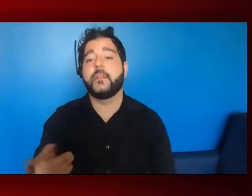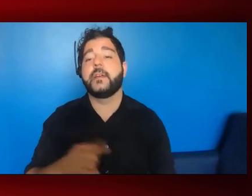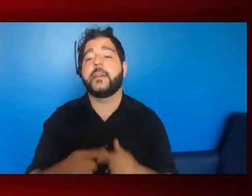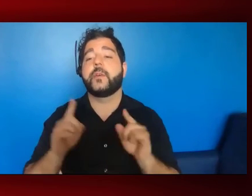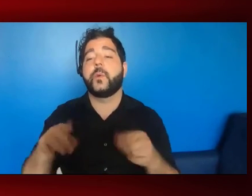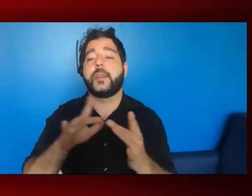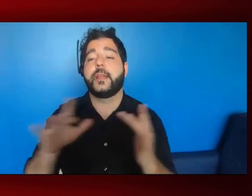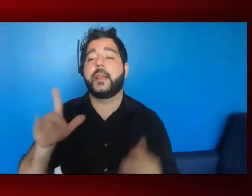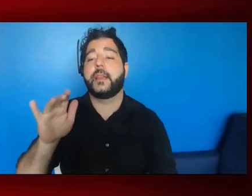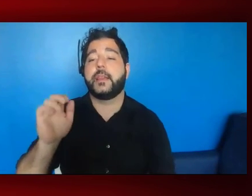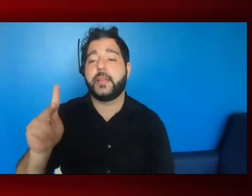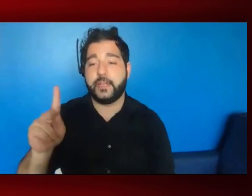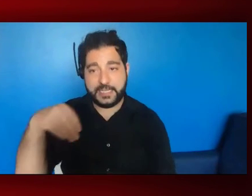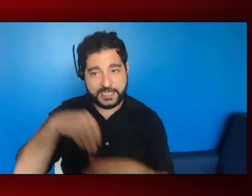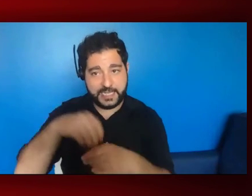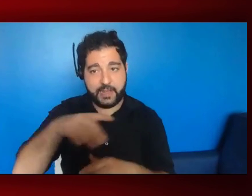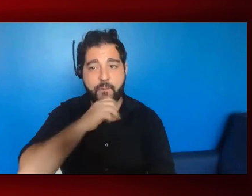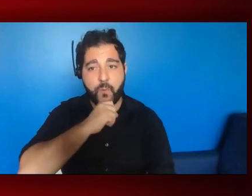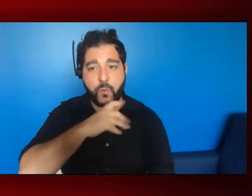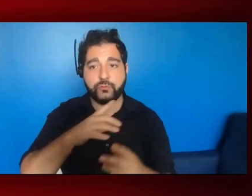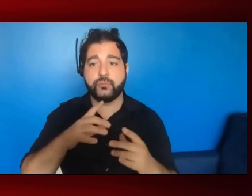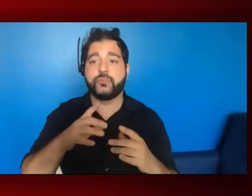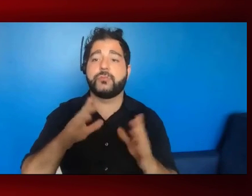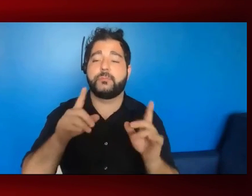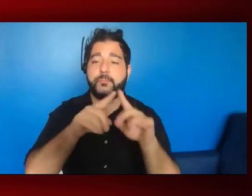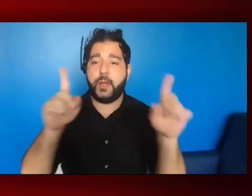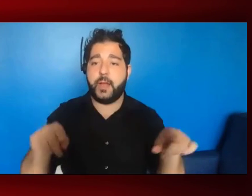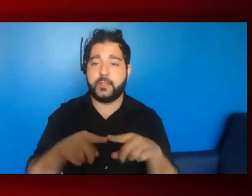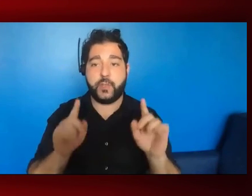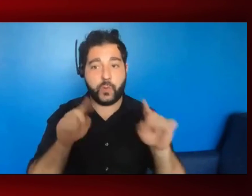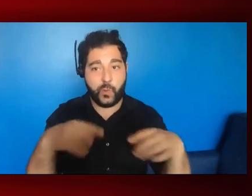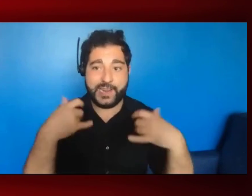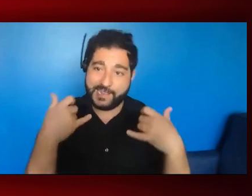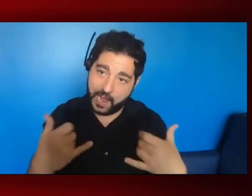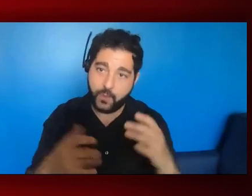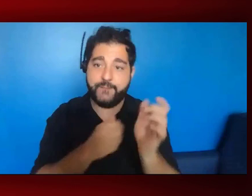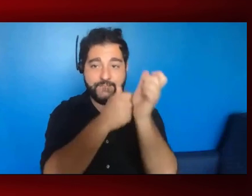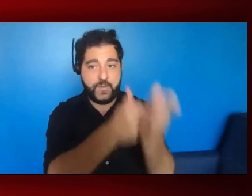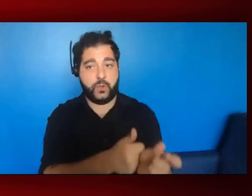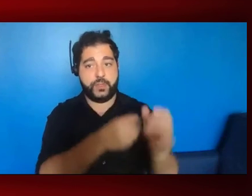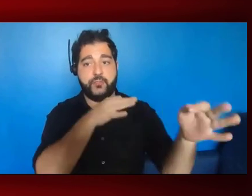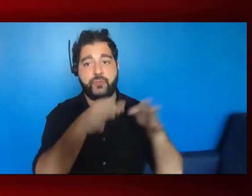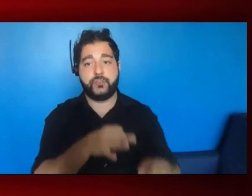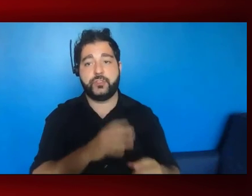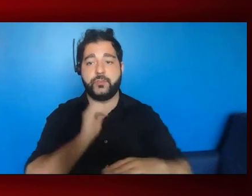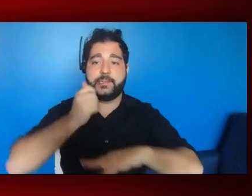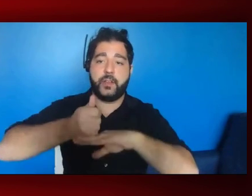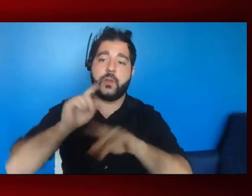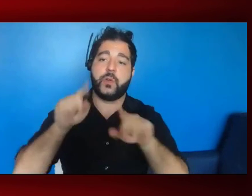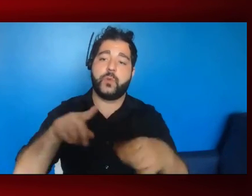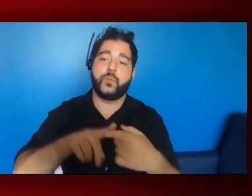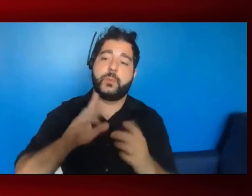link that's in that orange box. Go there now, follow the instructions to install